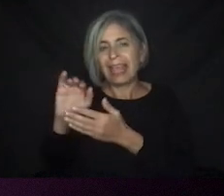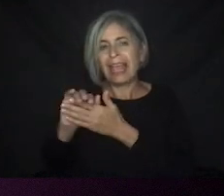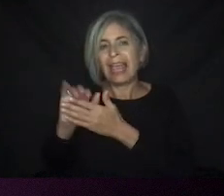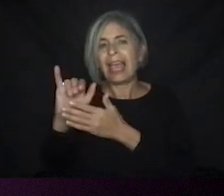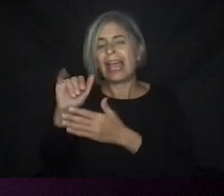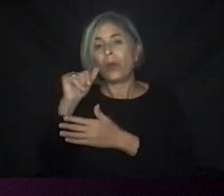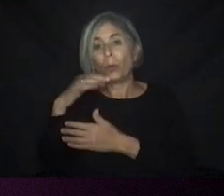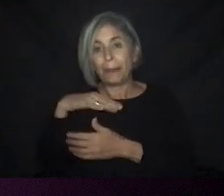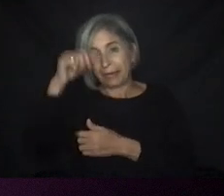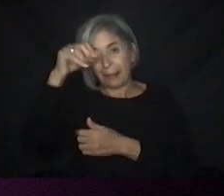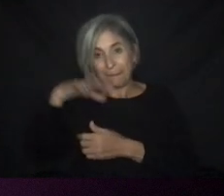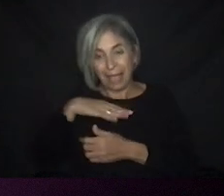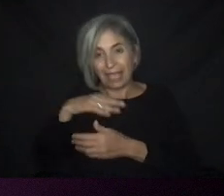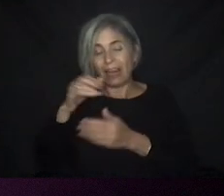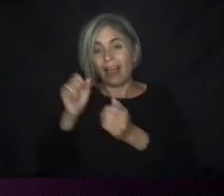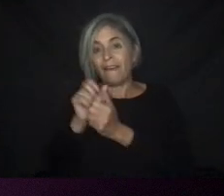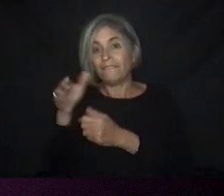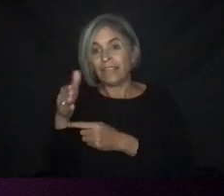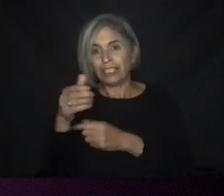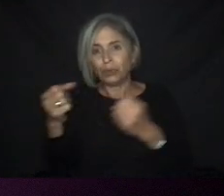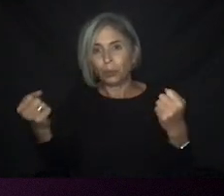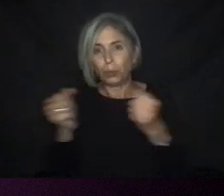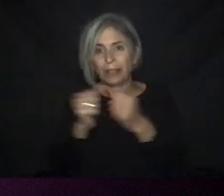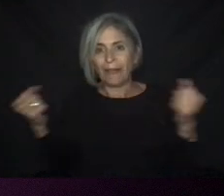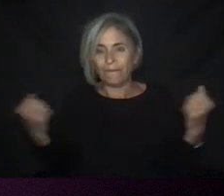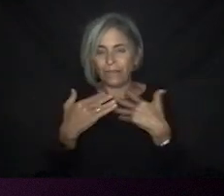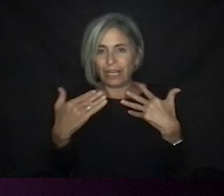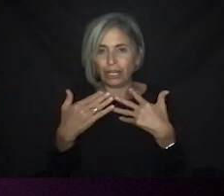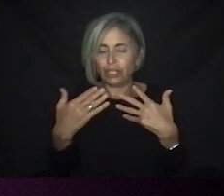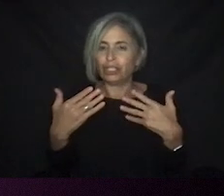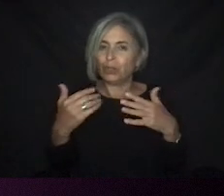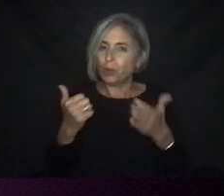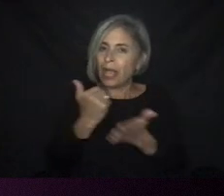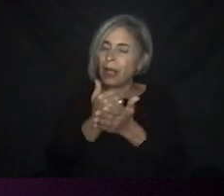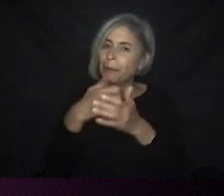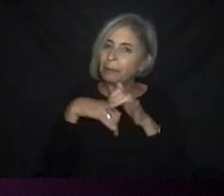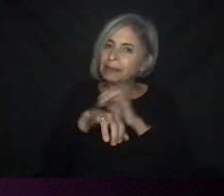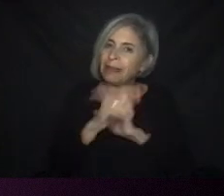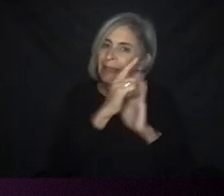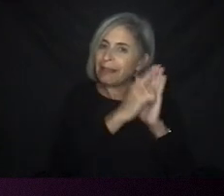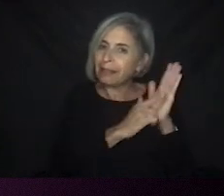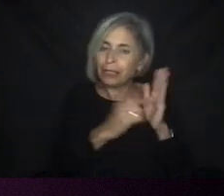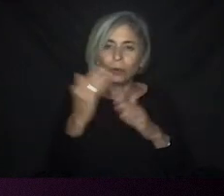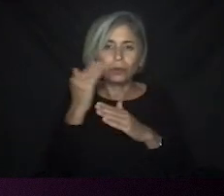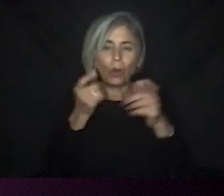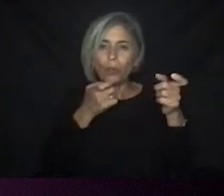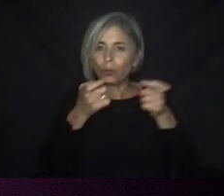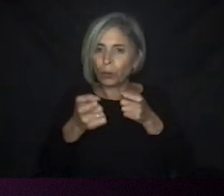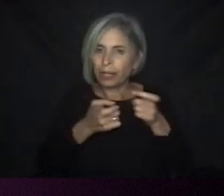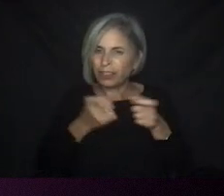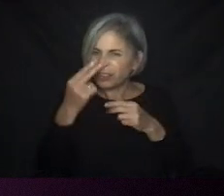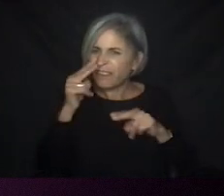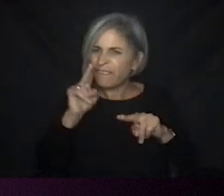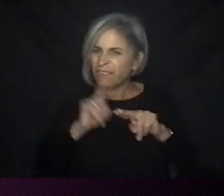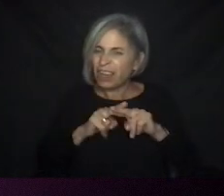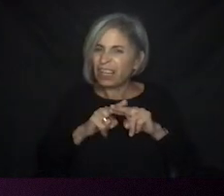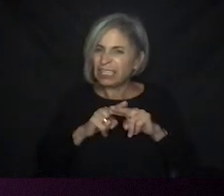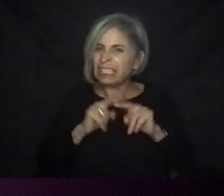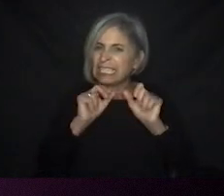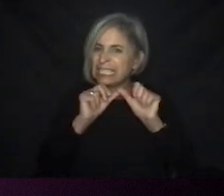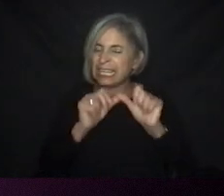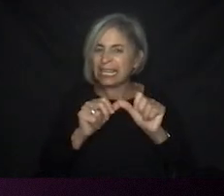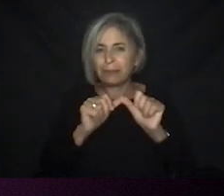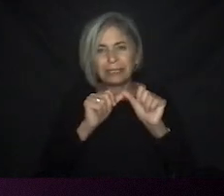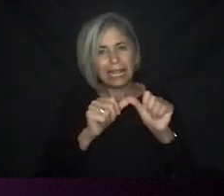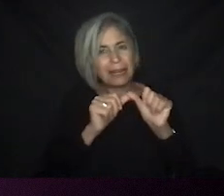Fishermen, fisherwomen, fish without fear, to help them stay legal, to know the regulations, really a fun thing, and to help fishery sustainability